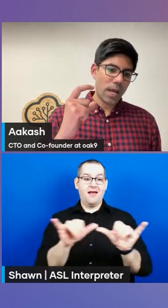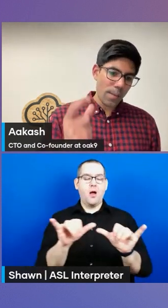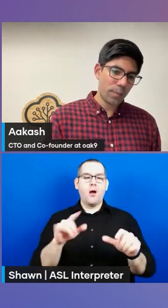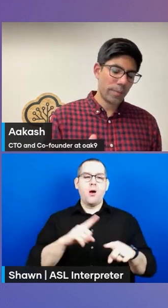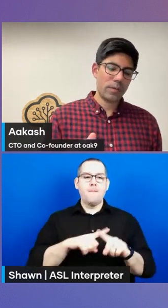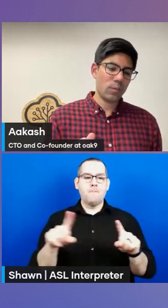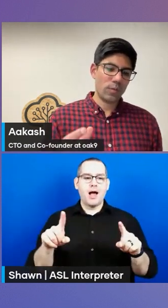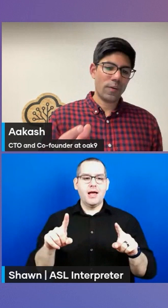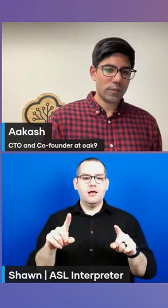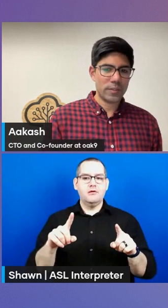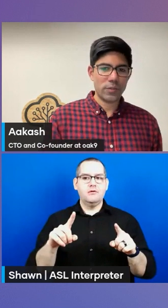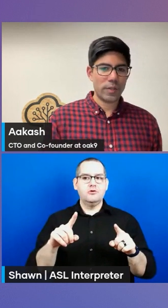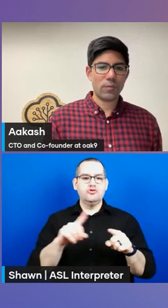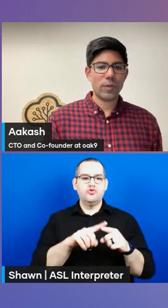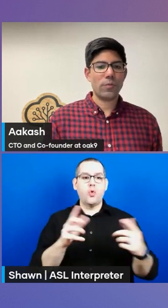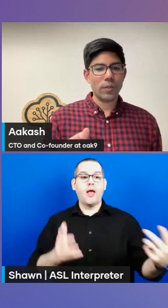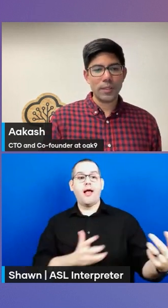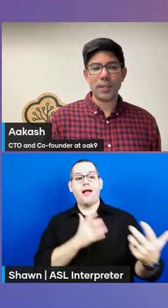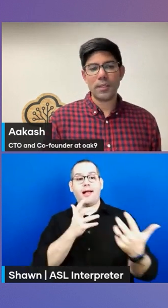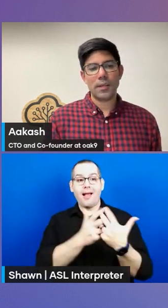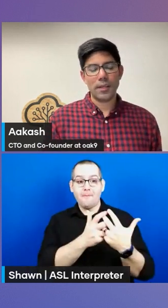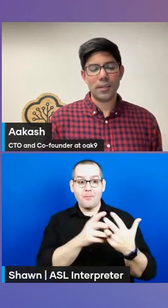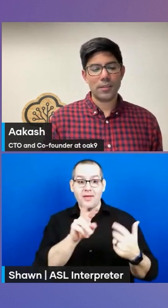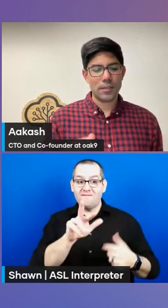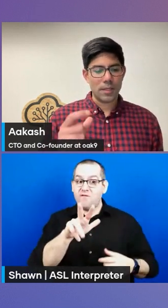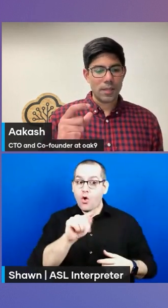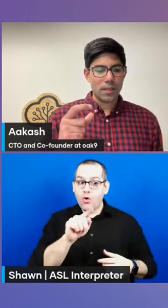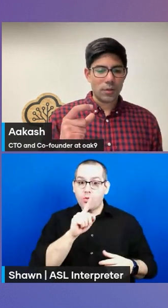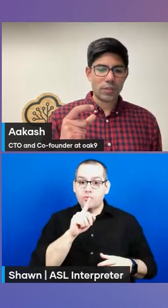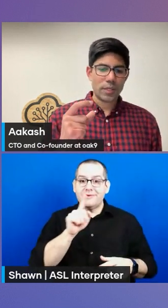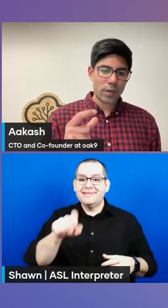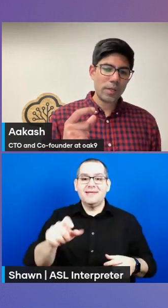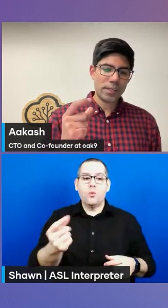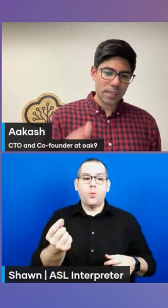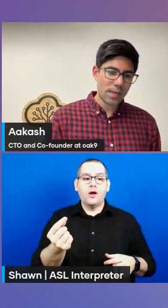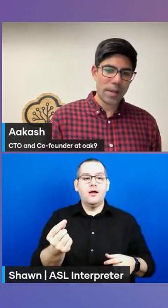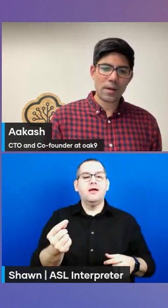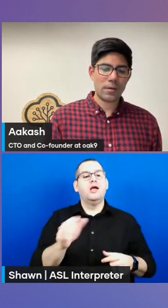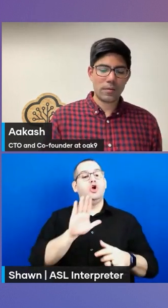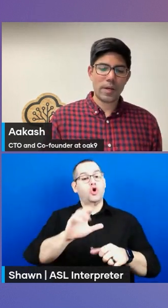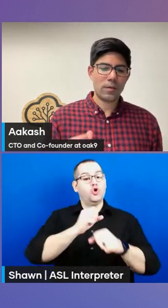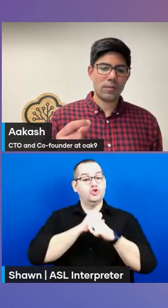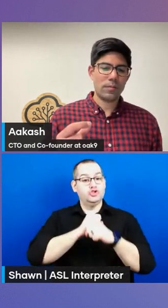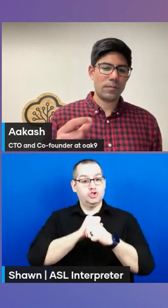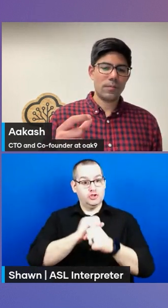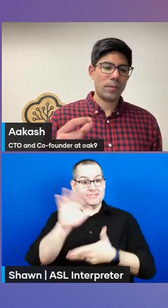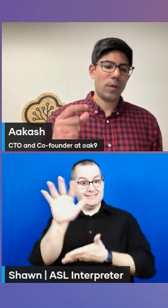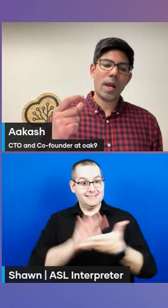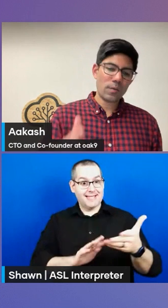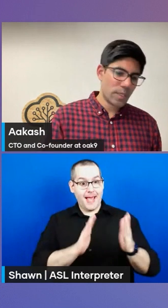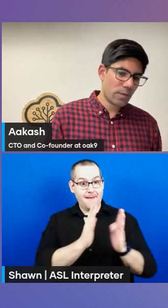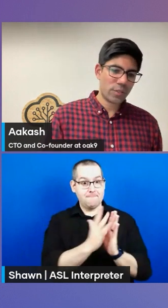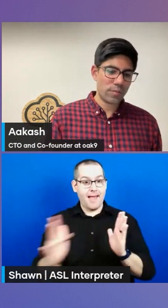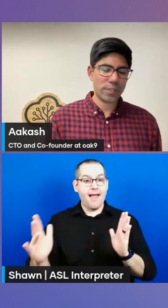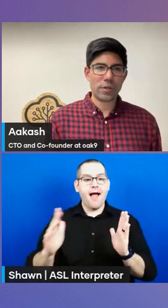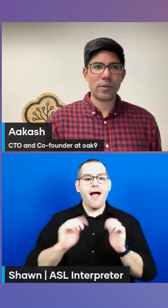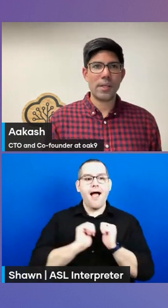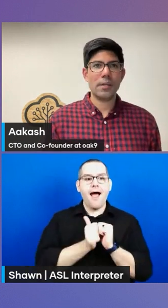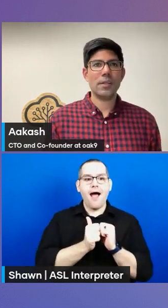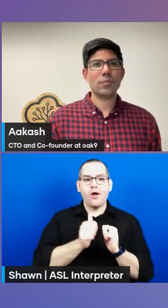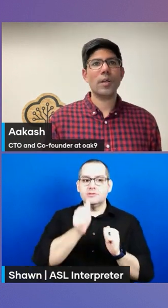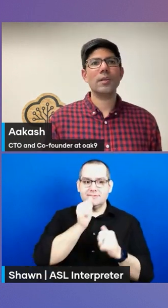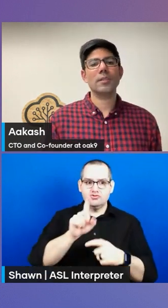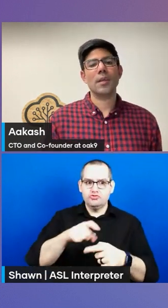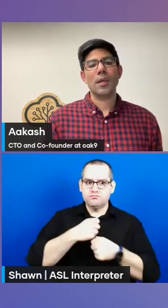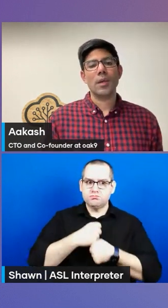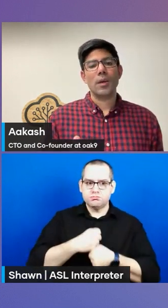to complement what Vault is doing, what you really need is your security design pattern around, how secrets should be generated,